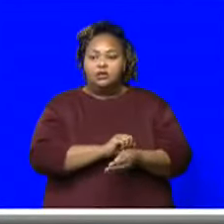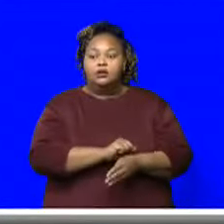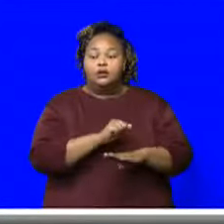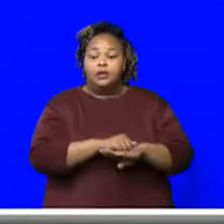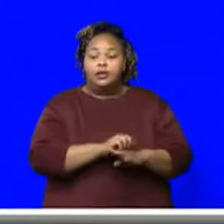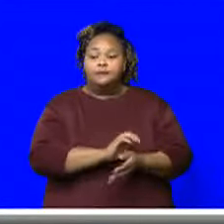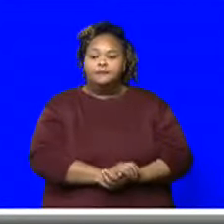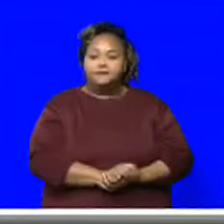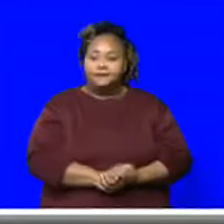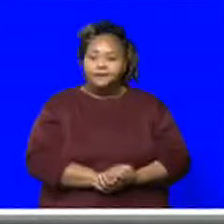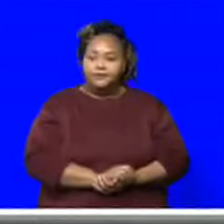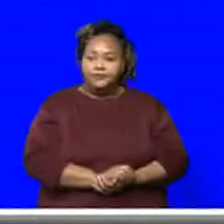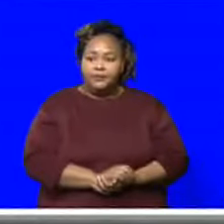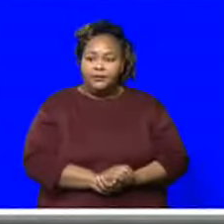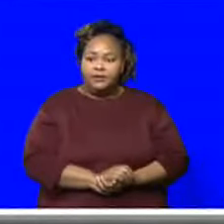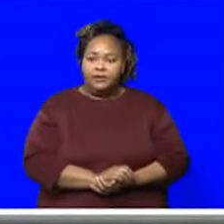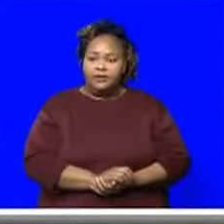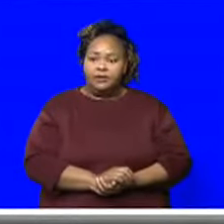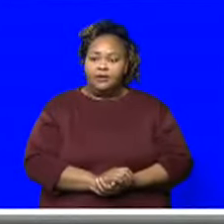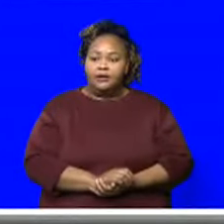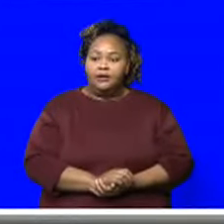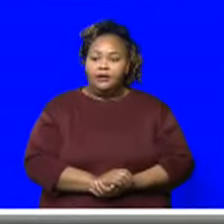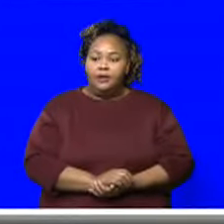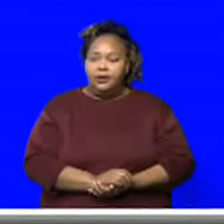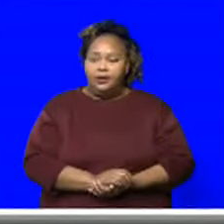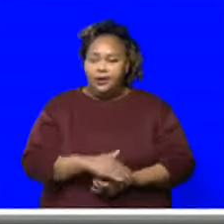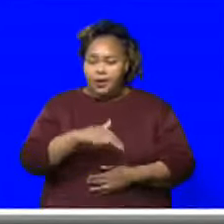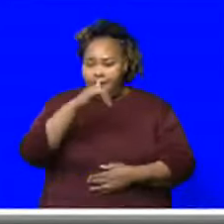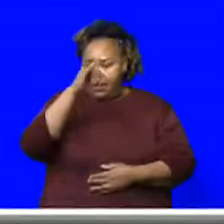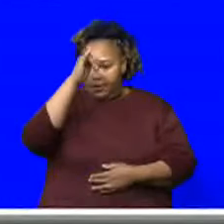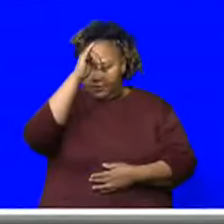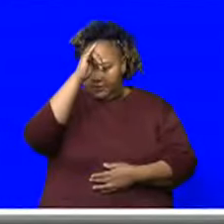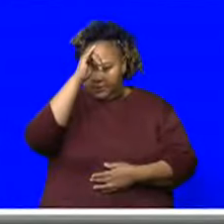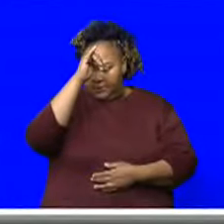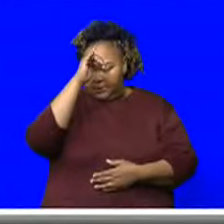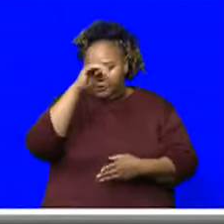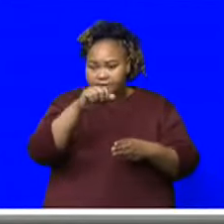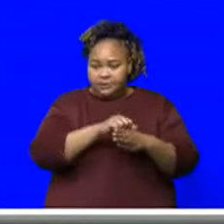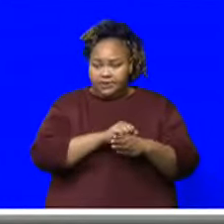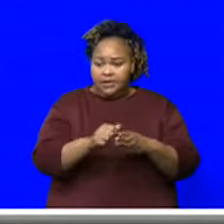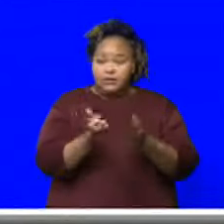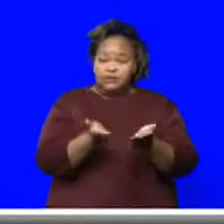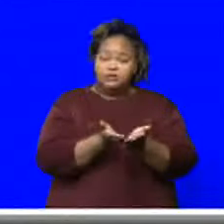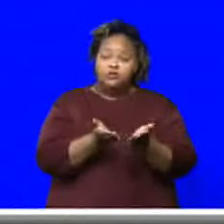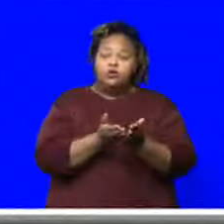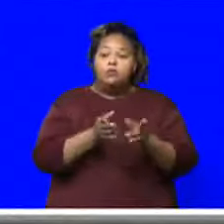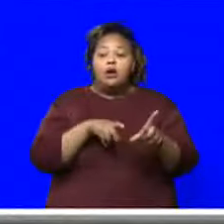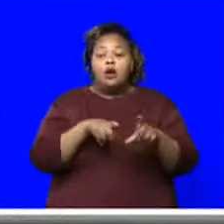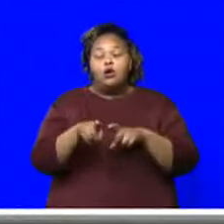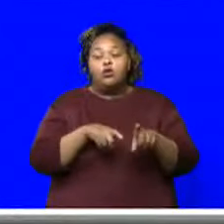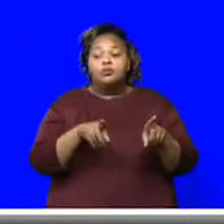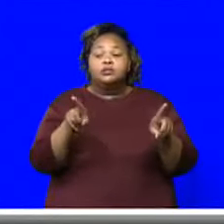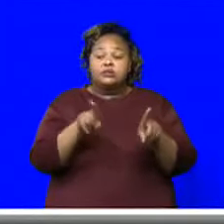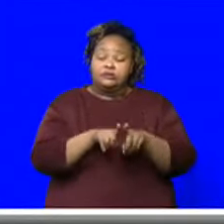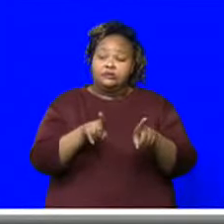now compete equally with EGCSE graduates for entry into tertiary